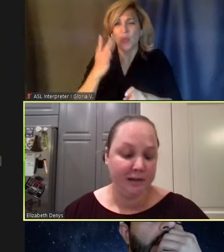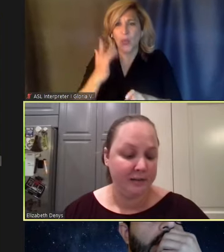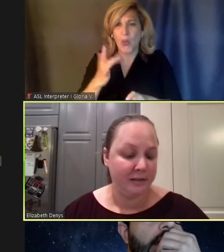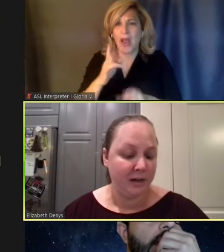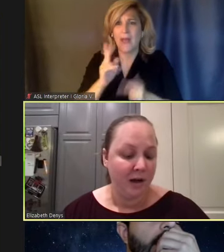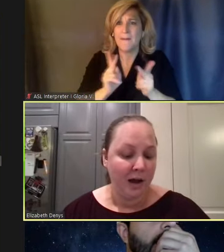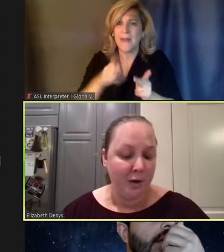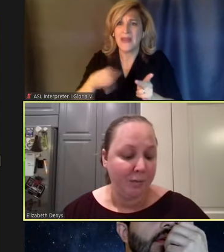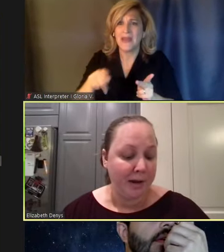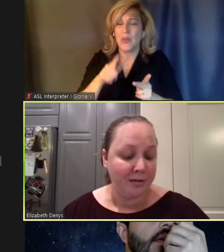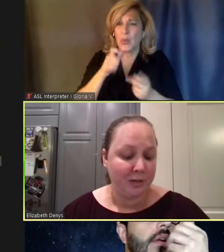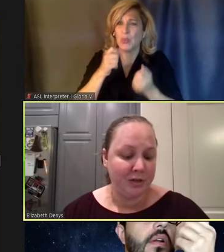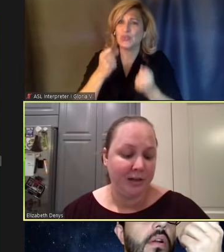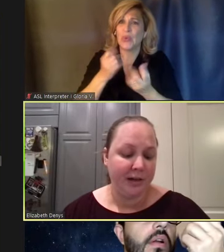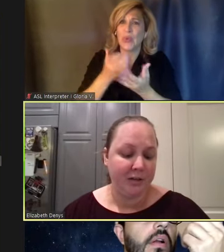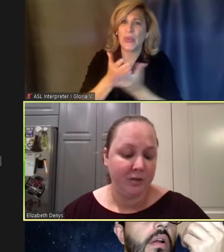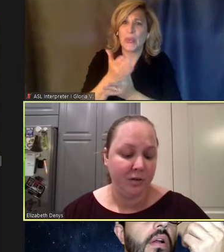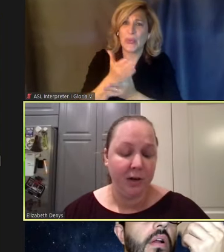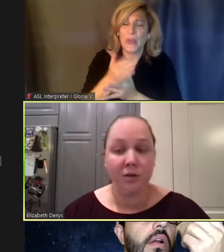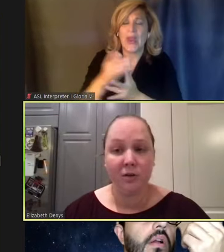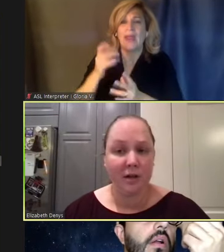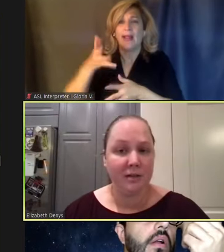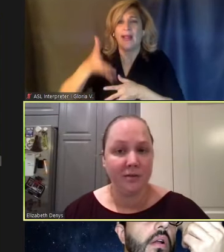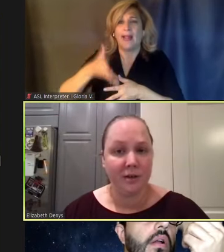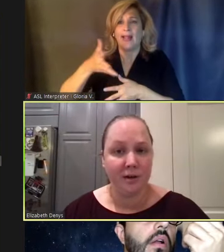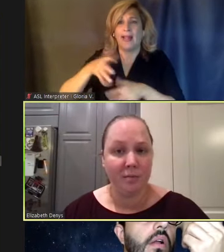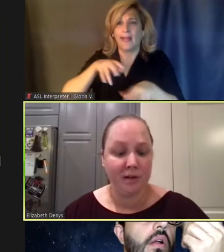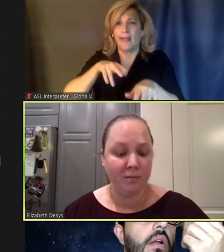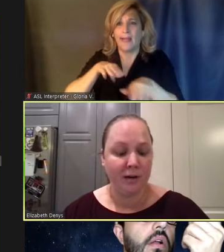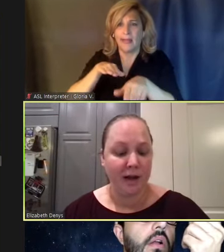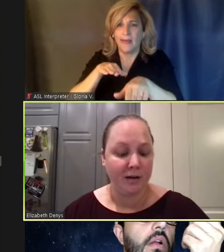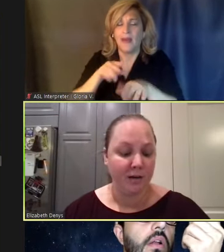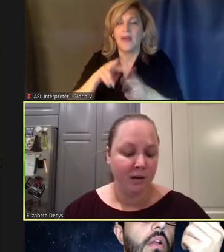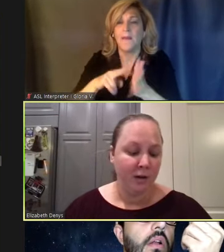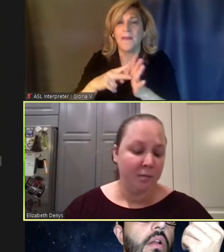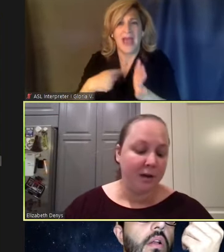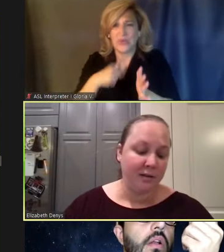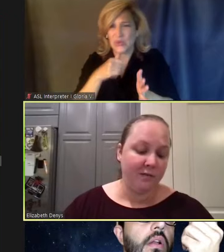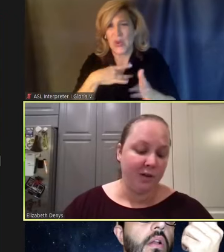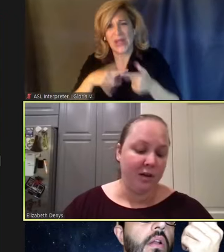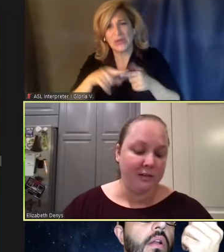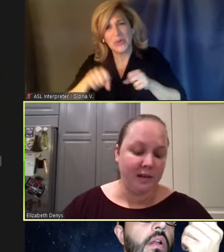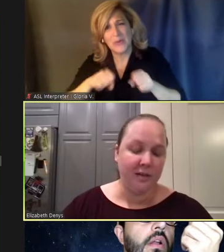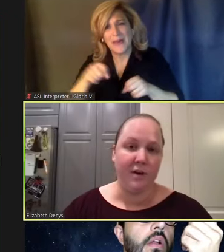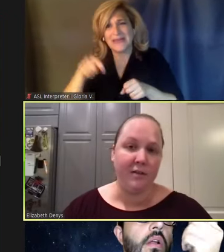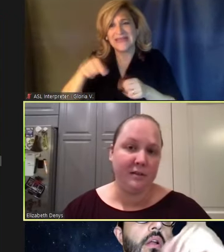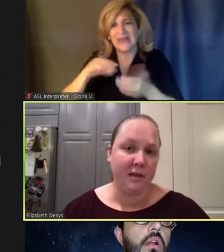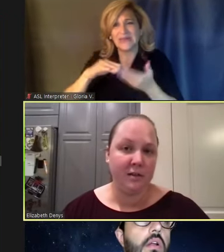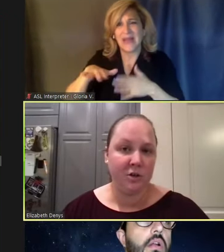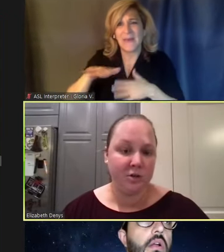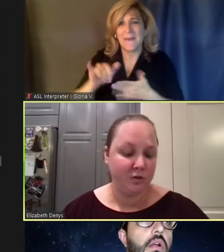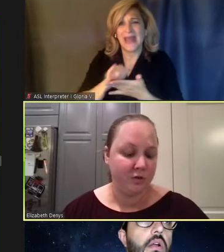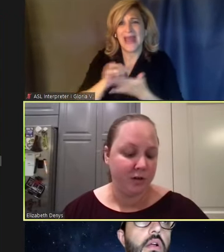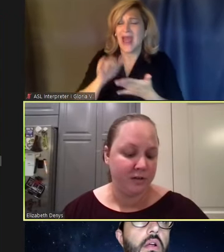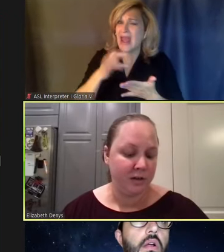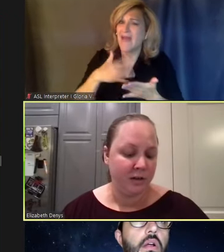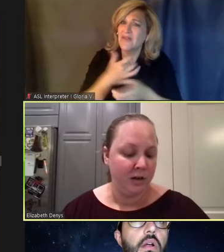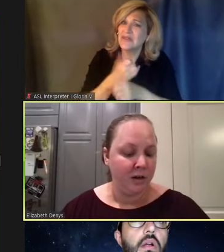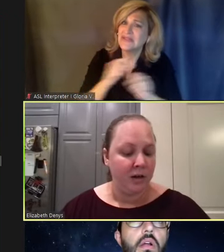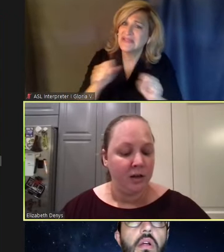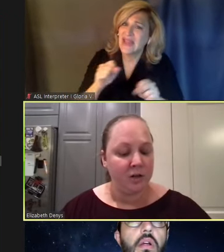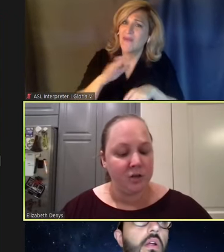bike lanes. I don't bike as much as I'd like to, including in downtown and midtown Manhattan, because I feel unsafe on the city's congested